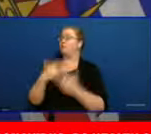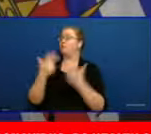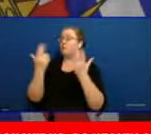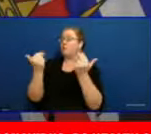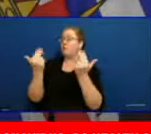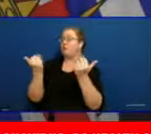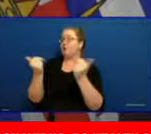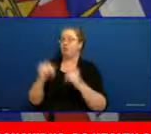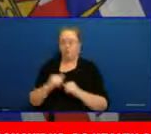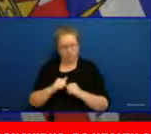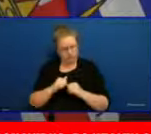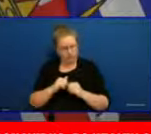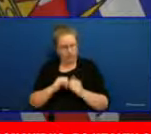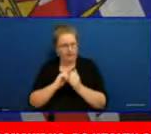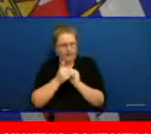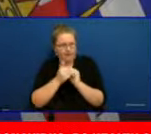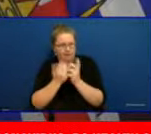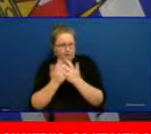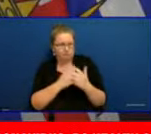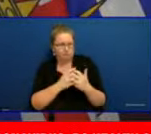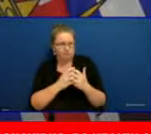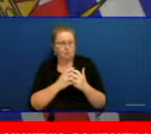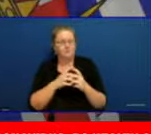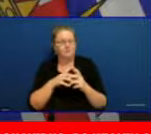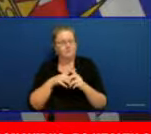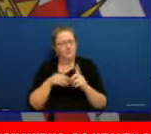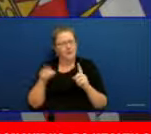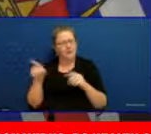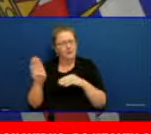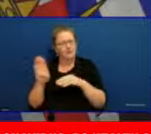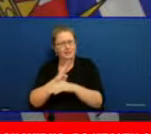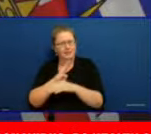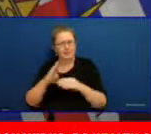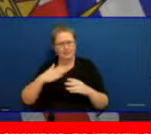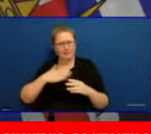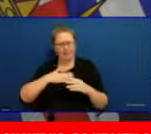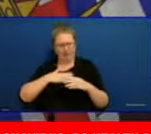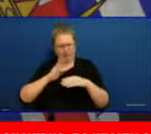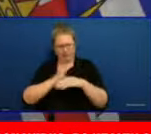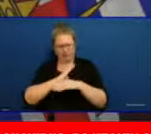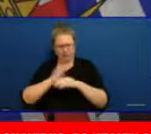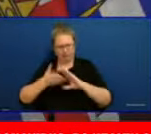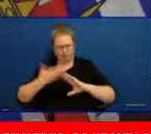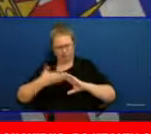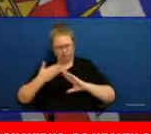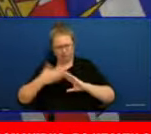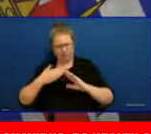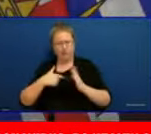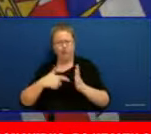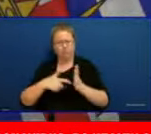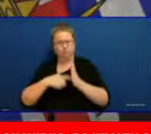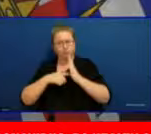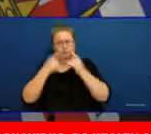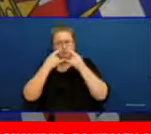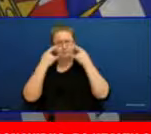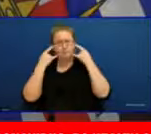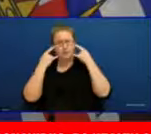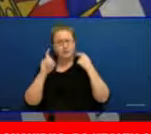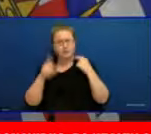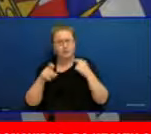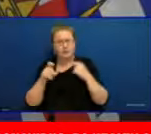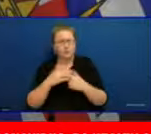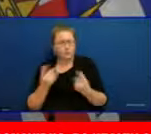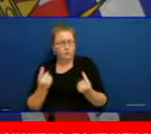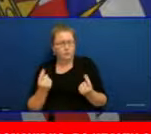me I don't have to wear one, so you can't force me to. How do you reconcile that with people that want you to, for the sake of their business,